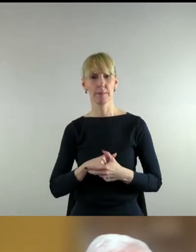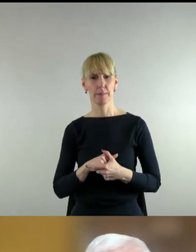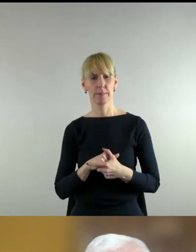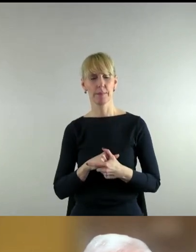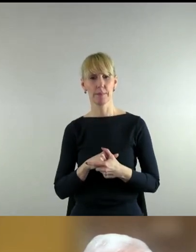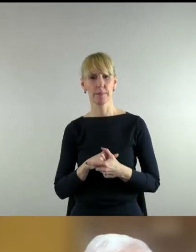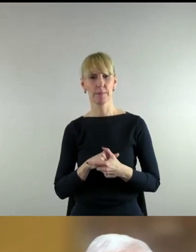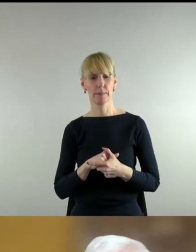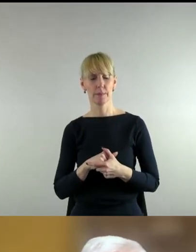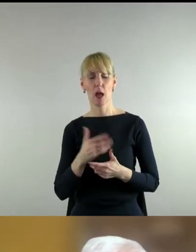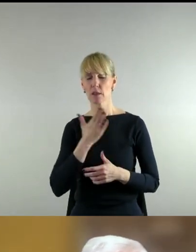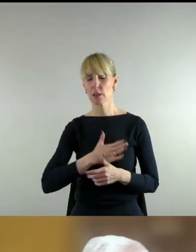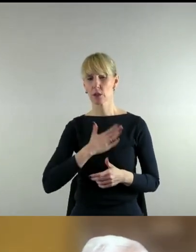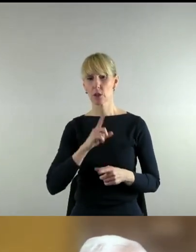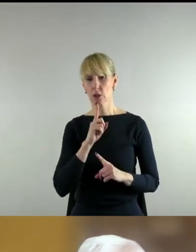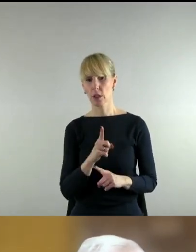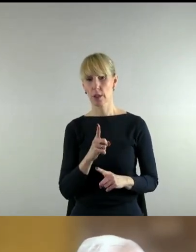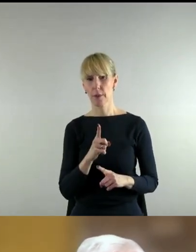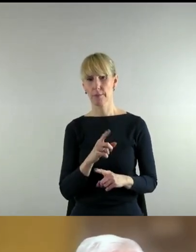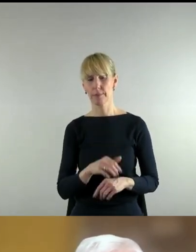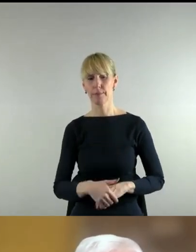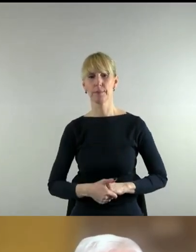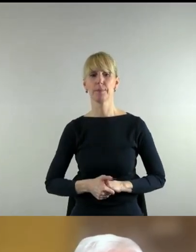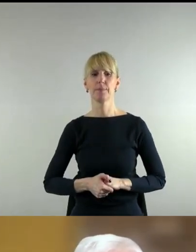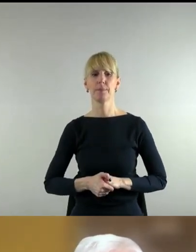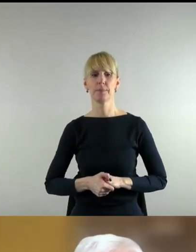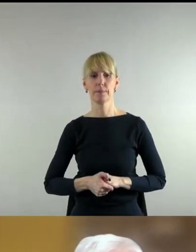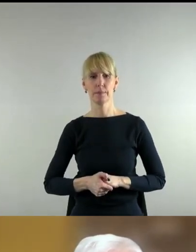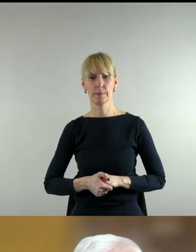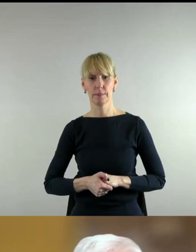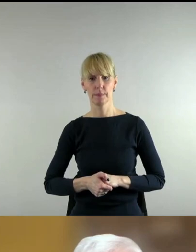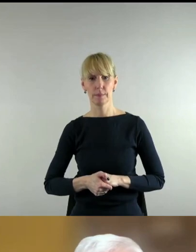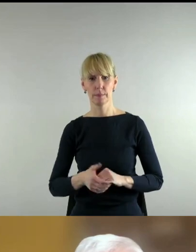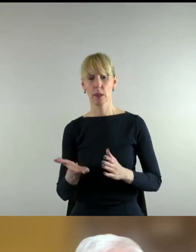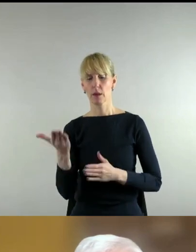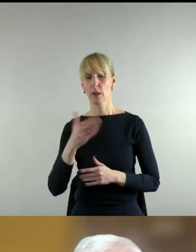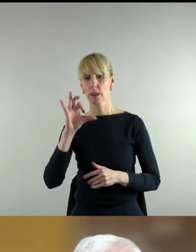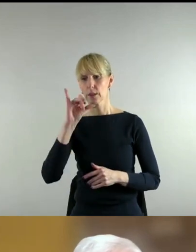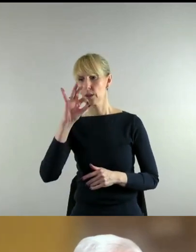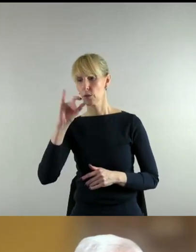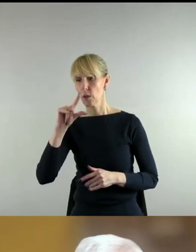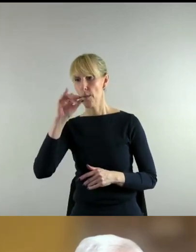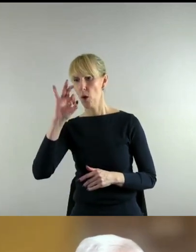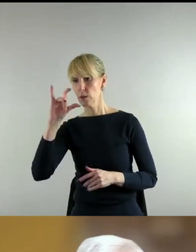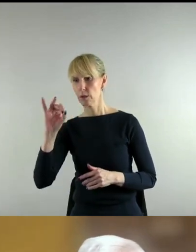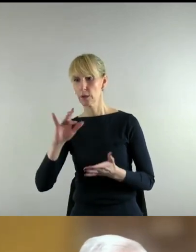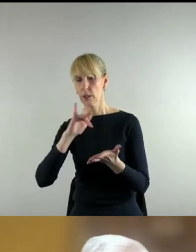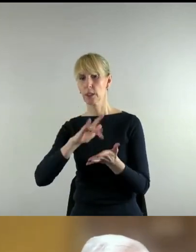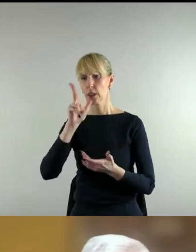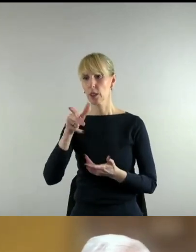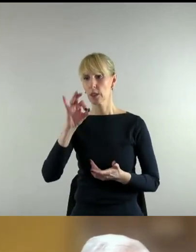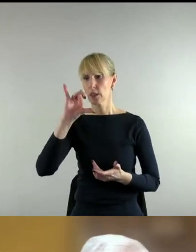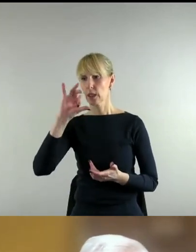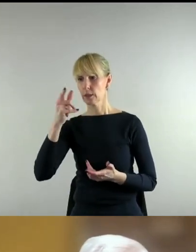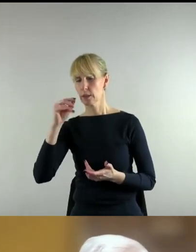we should improve, definitely improve. And also some more points from Sigurd